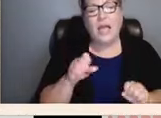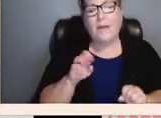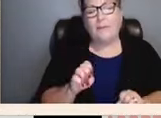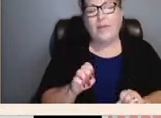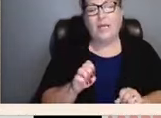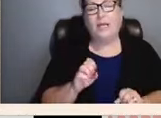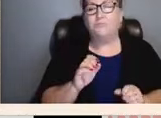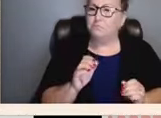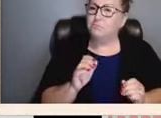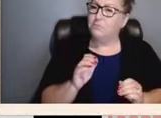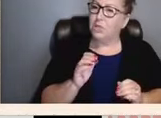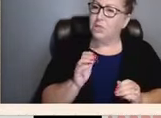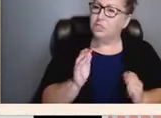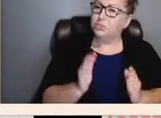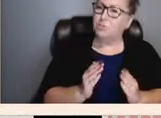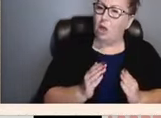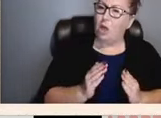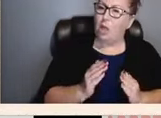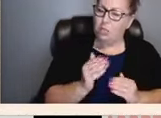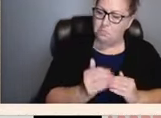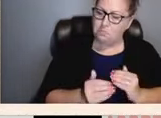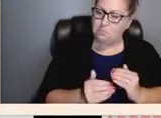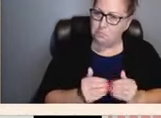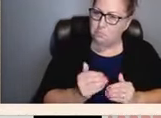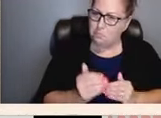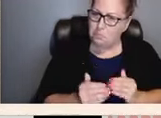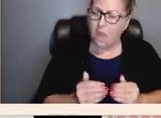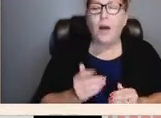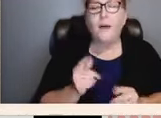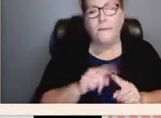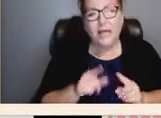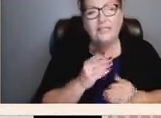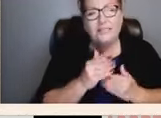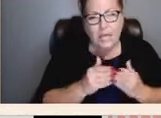but that there is some movement.